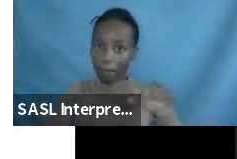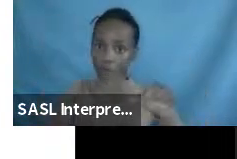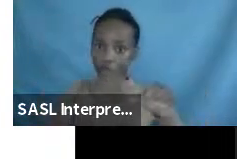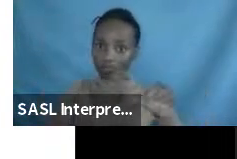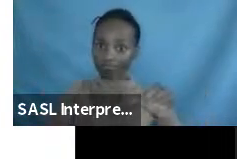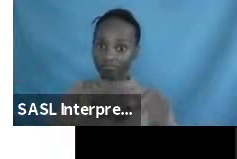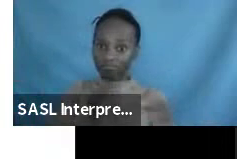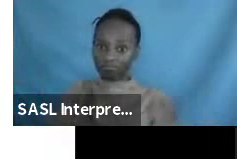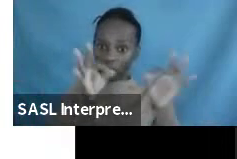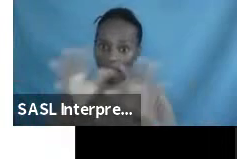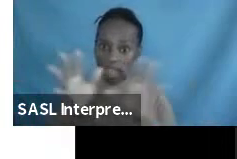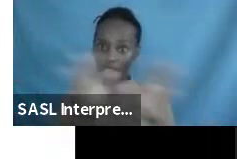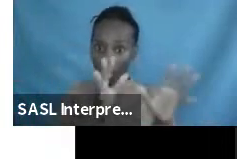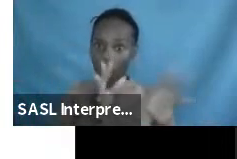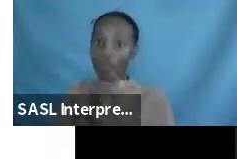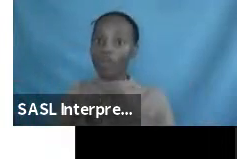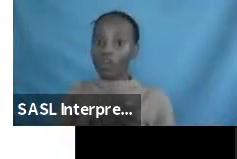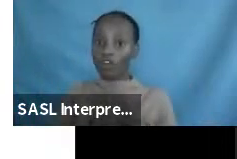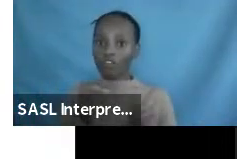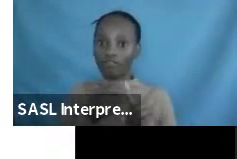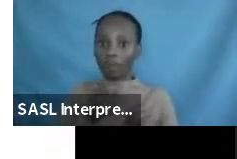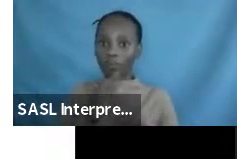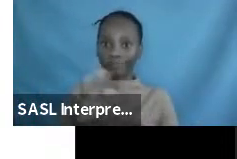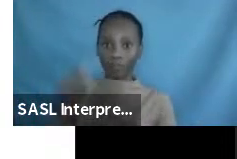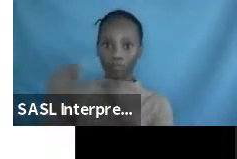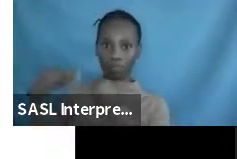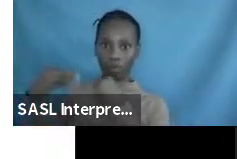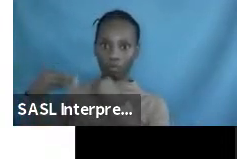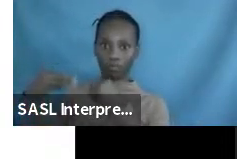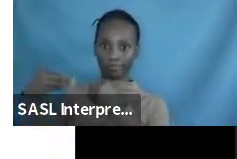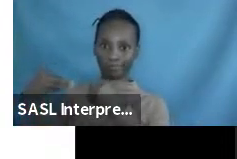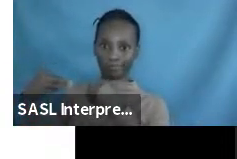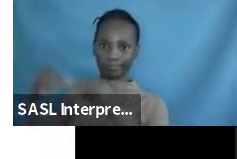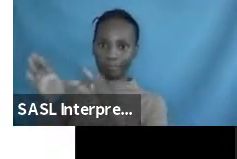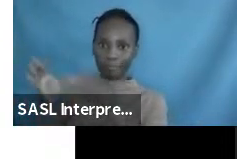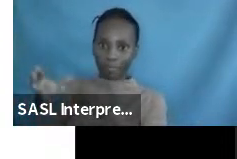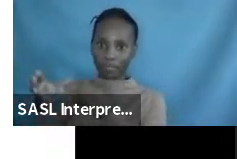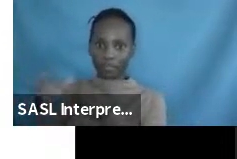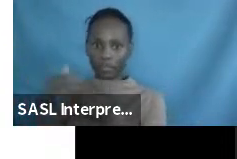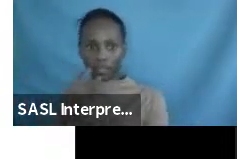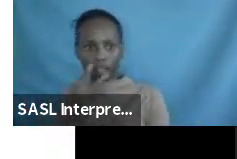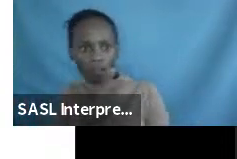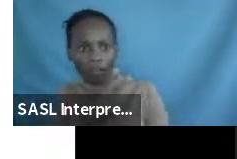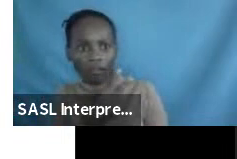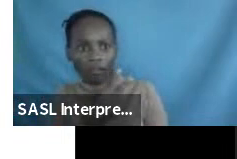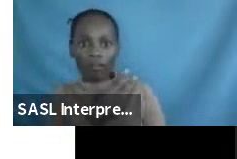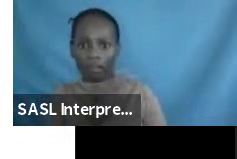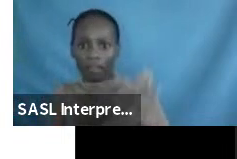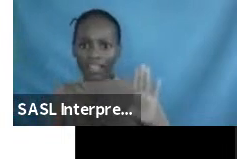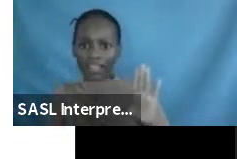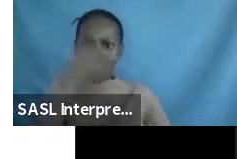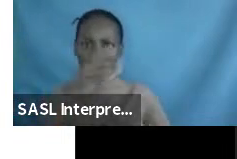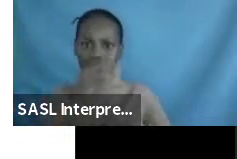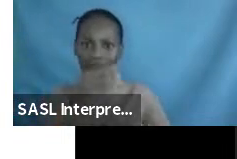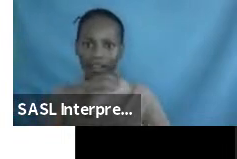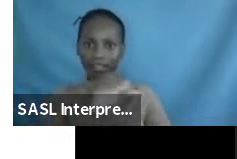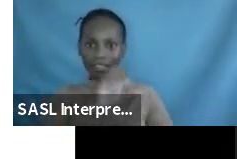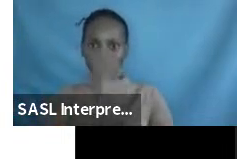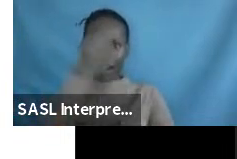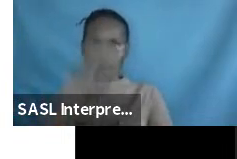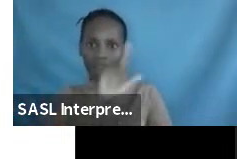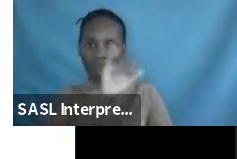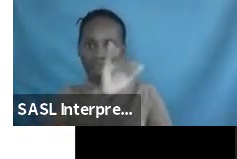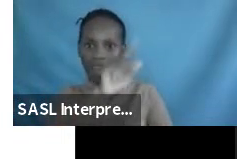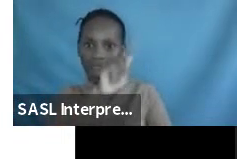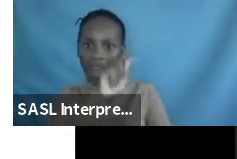the township and so on, they will take that what looks like sunlight and then it's written sunlight. The same with Raja. And then on